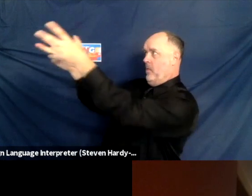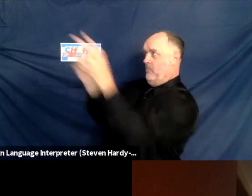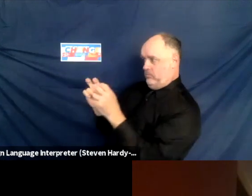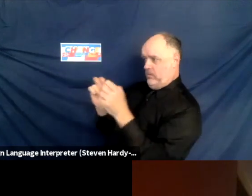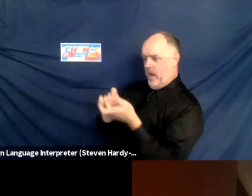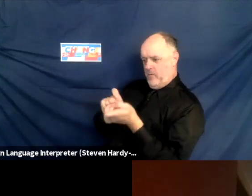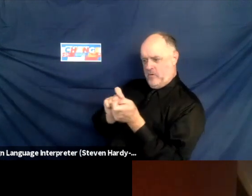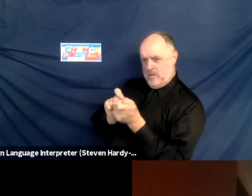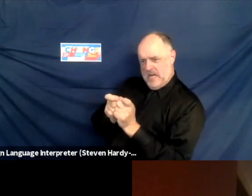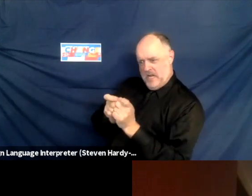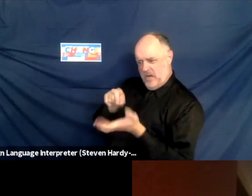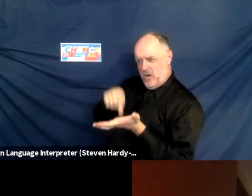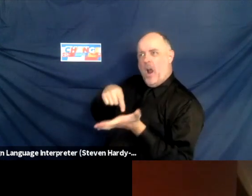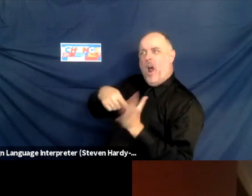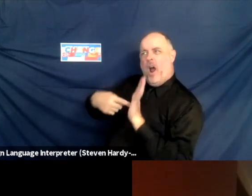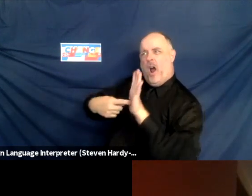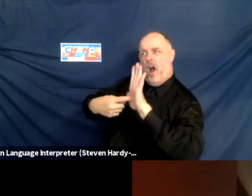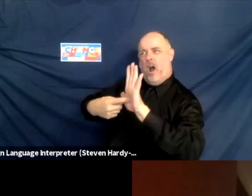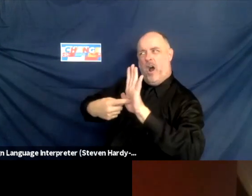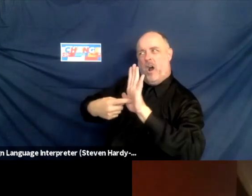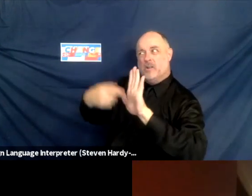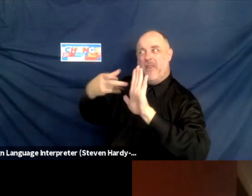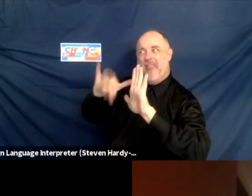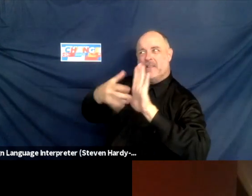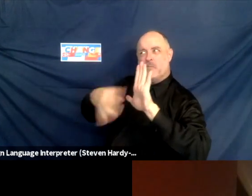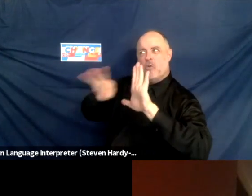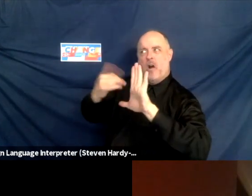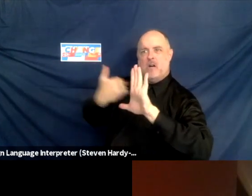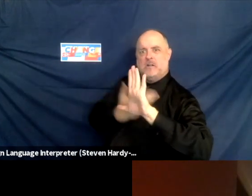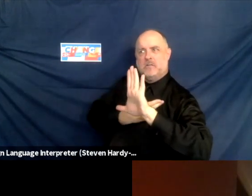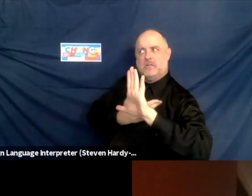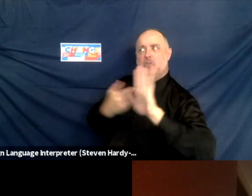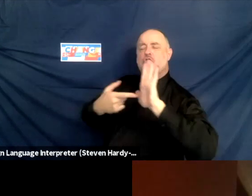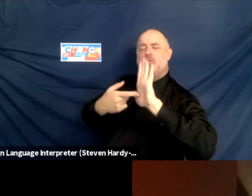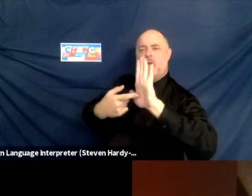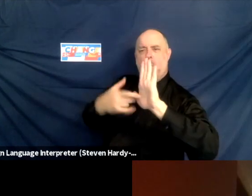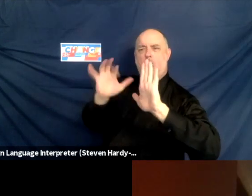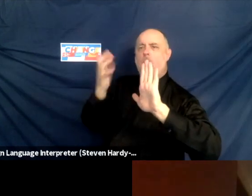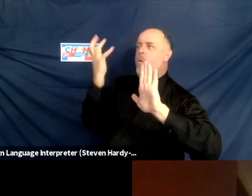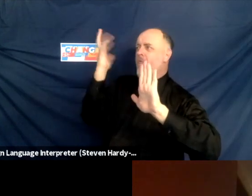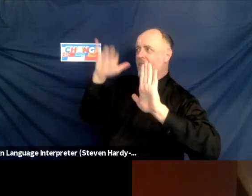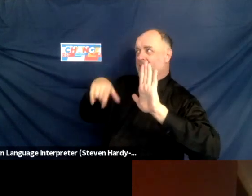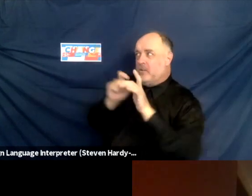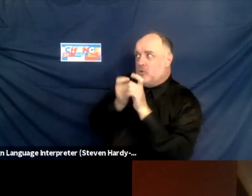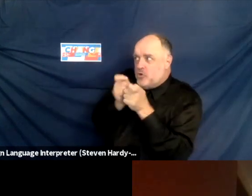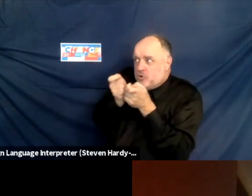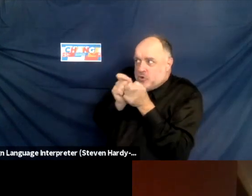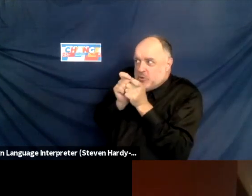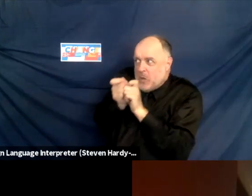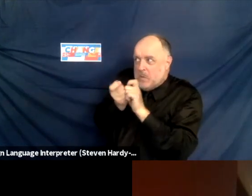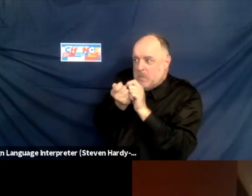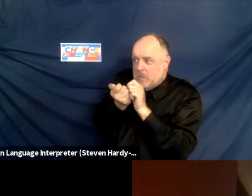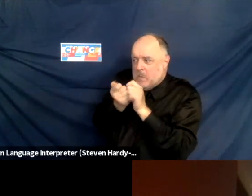we'd like to see and to elevate it to the leaders in Congress that, hey, this needs some changes.